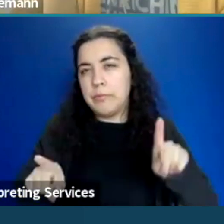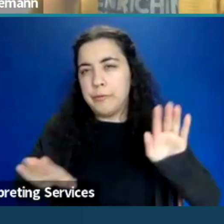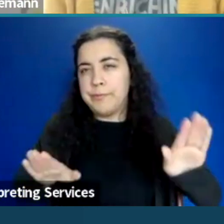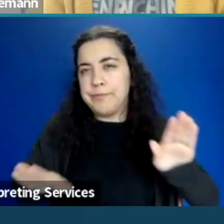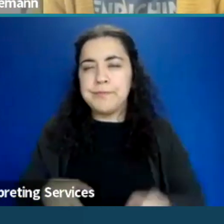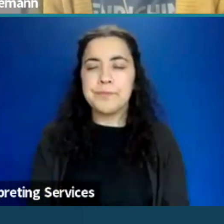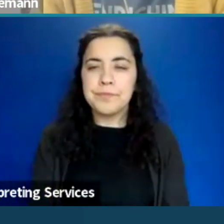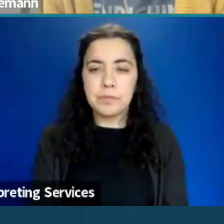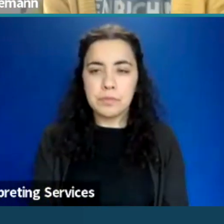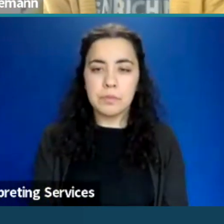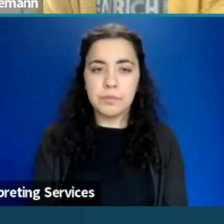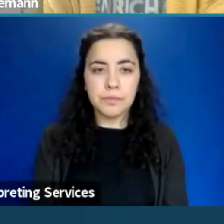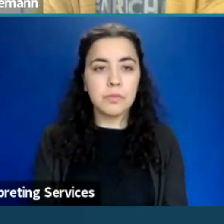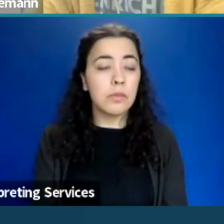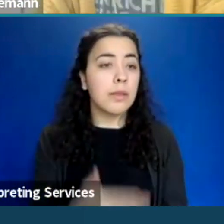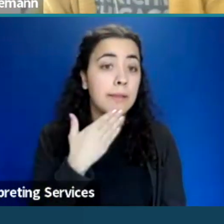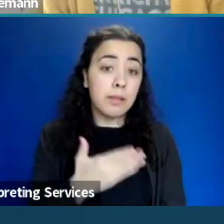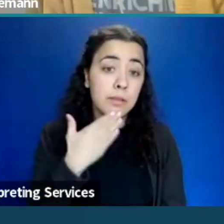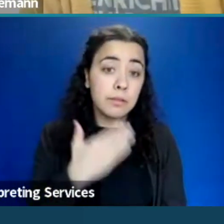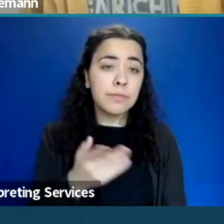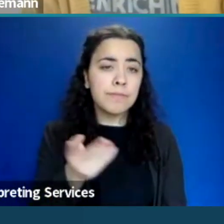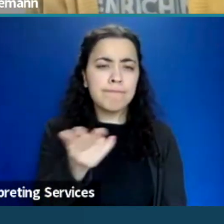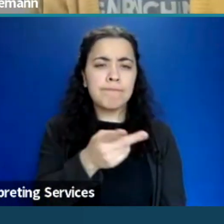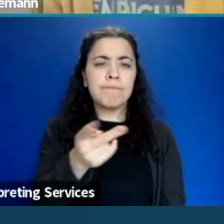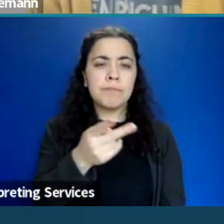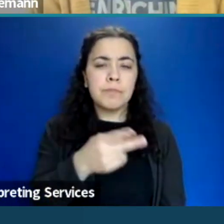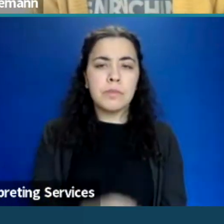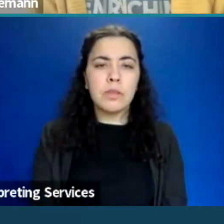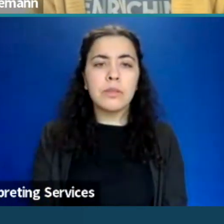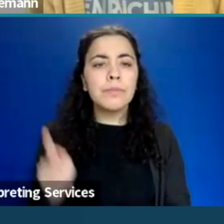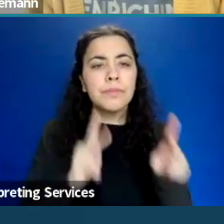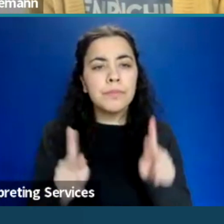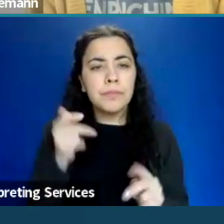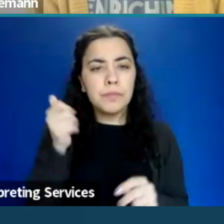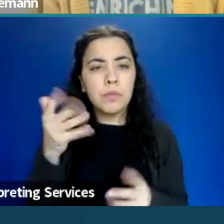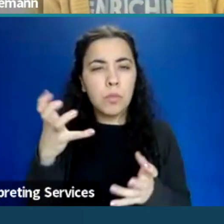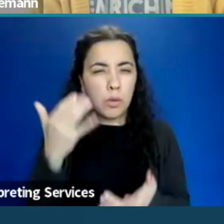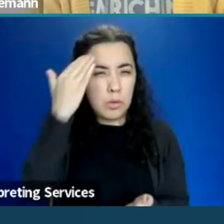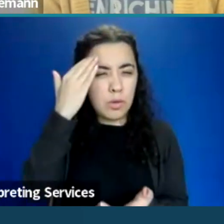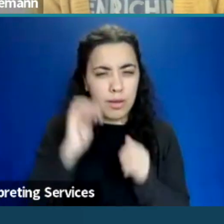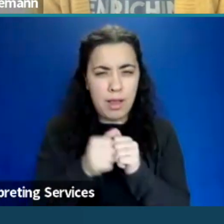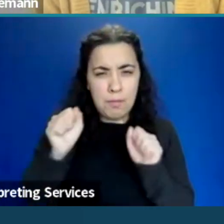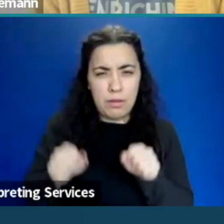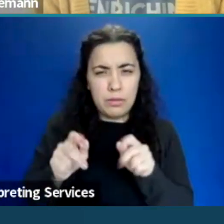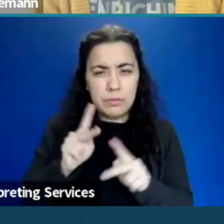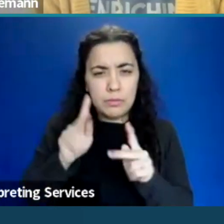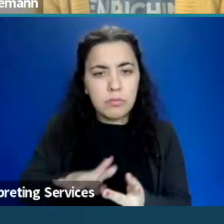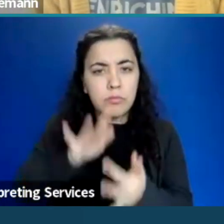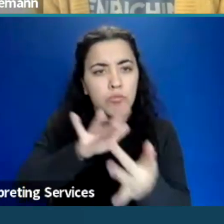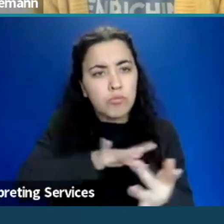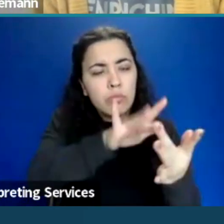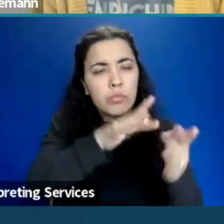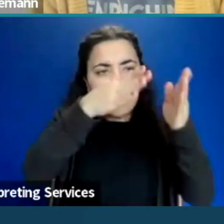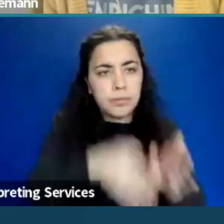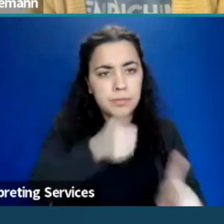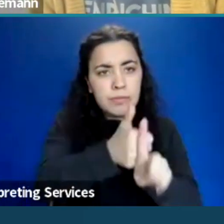Thank you. Sure. For both of you, how people want to know, how can they reach out to individuals who are